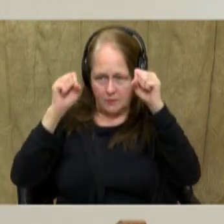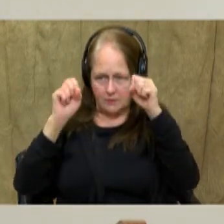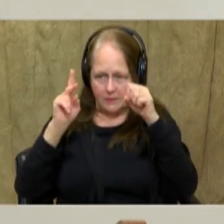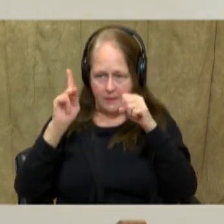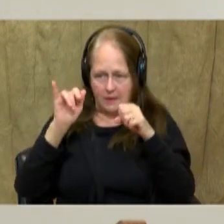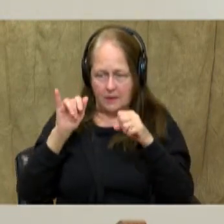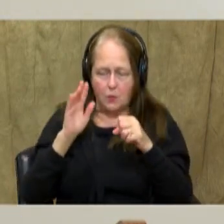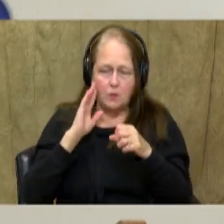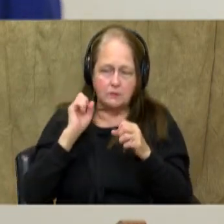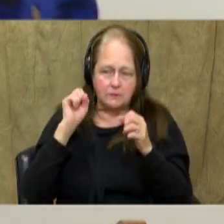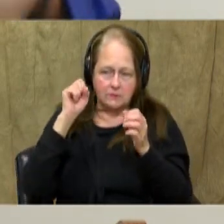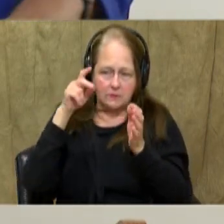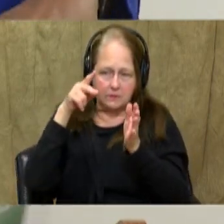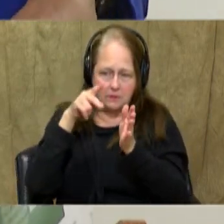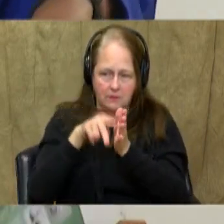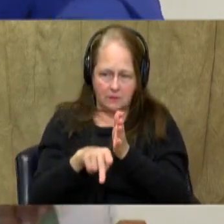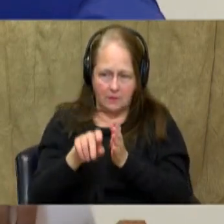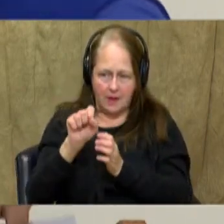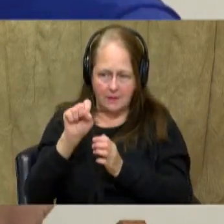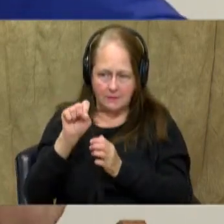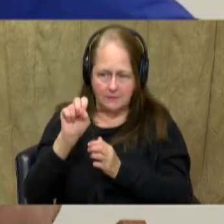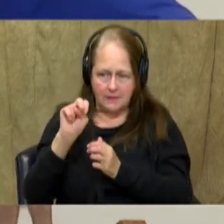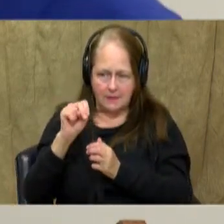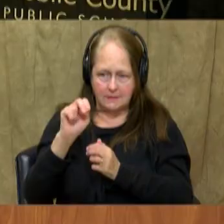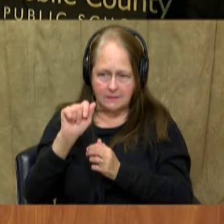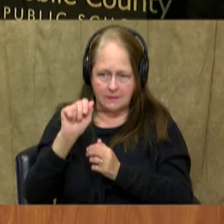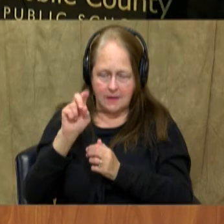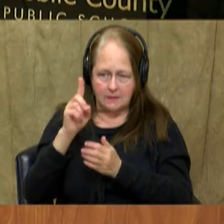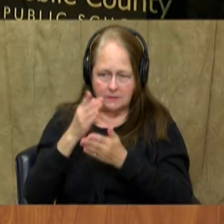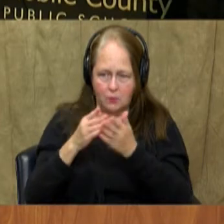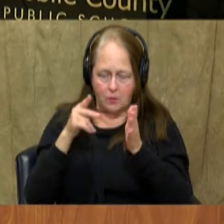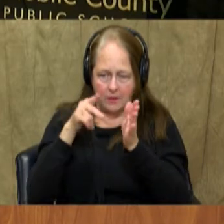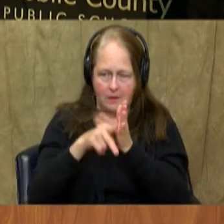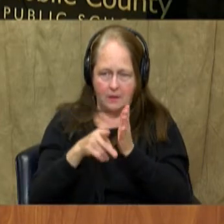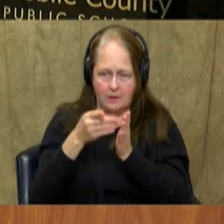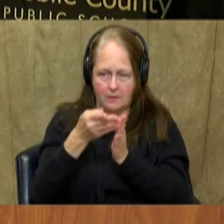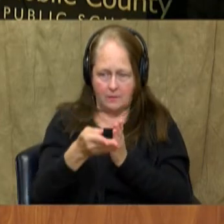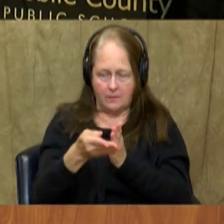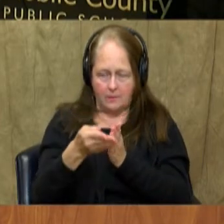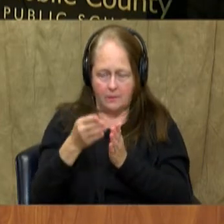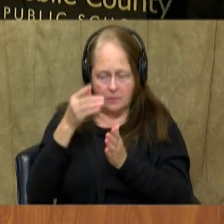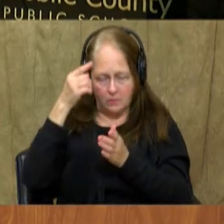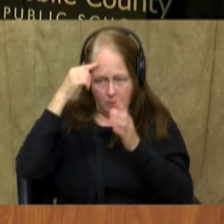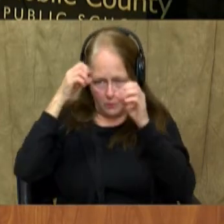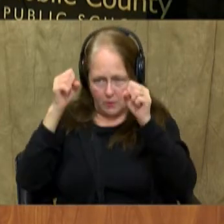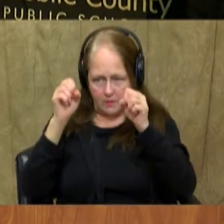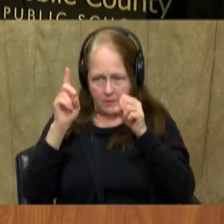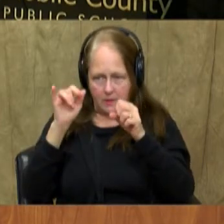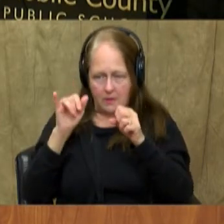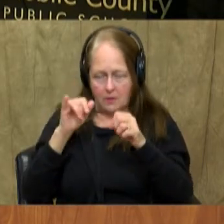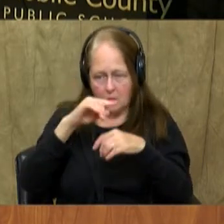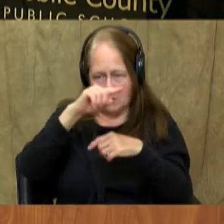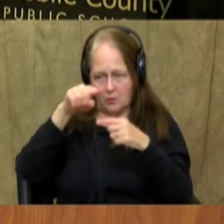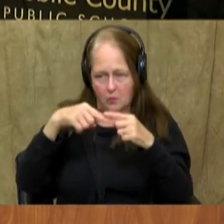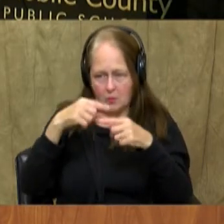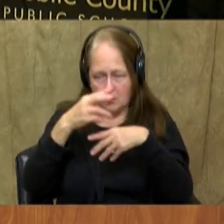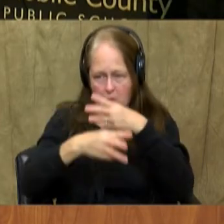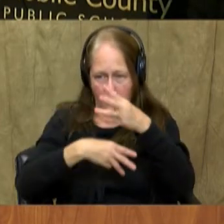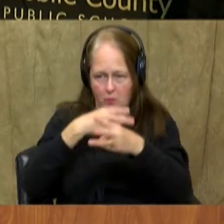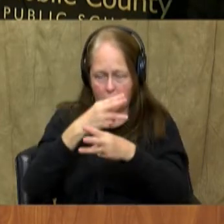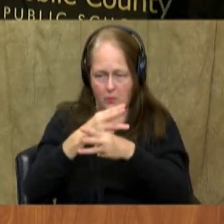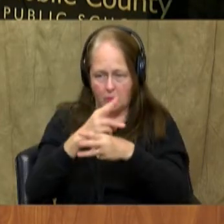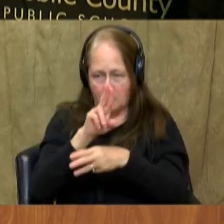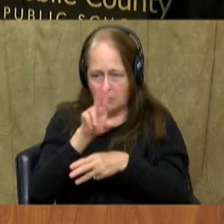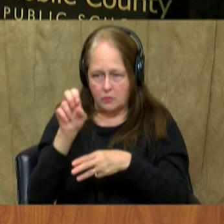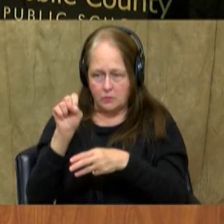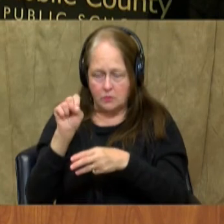was assassinated. So in summary, President Kennedy confronted communist threats around the world. The United